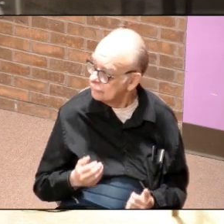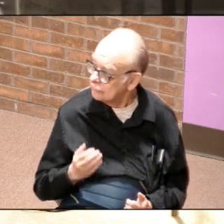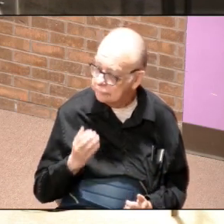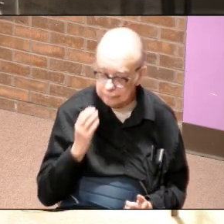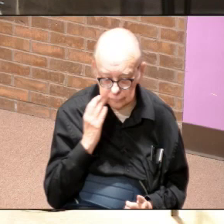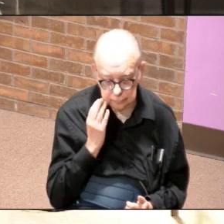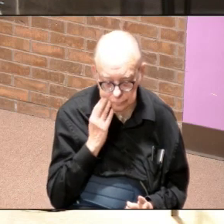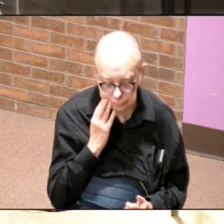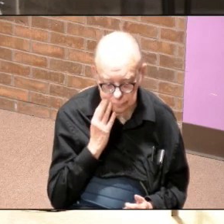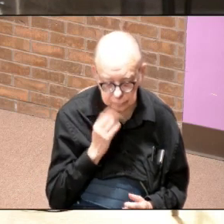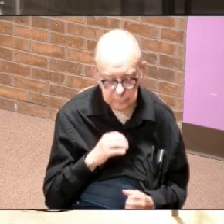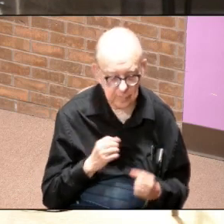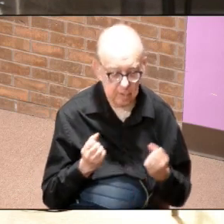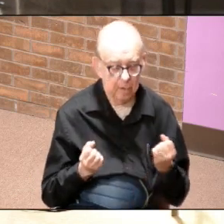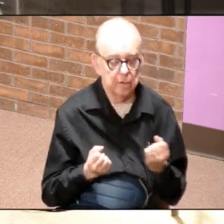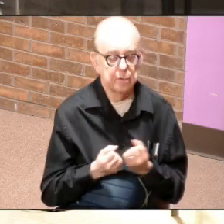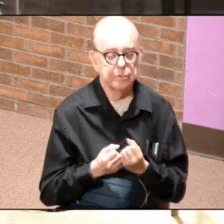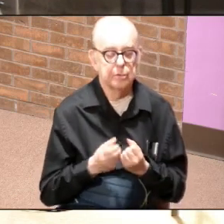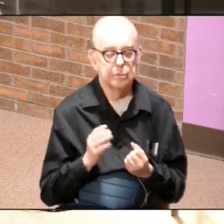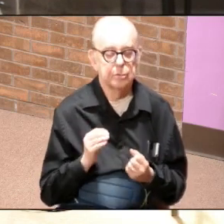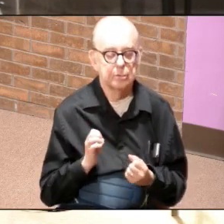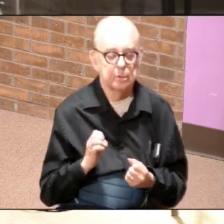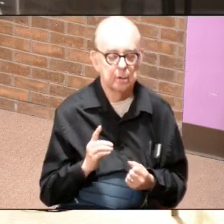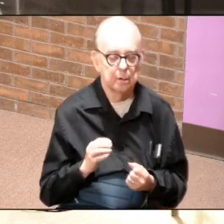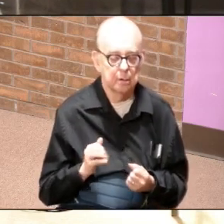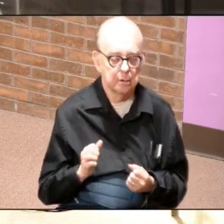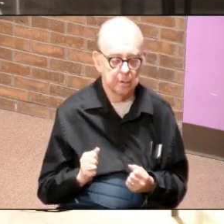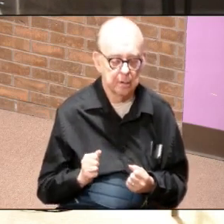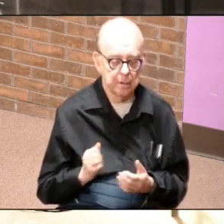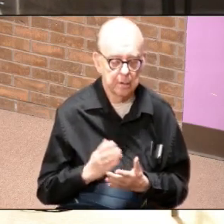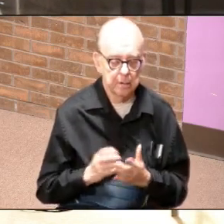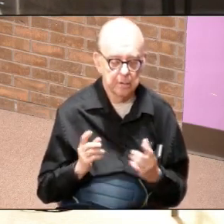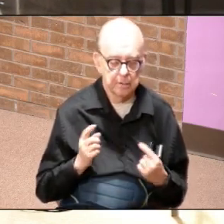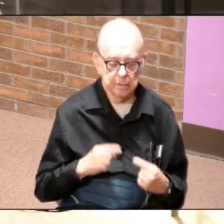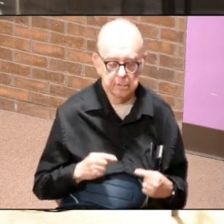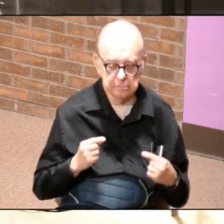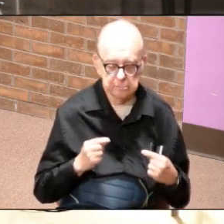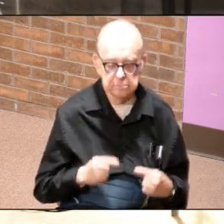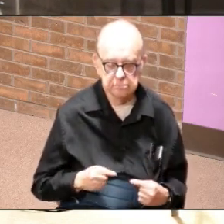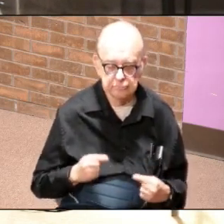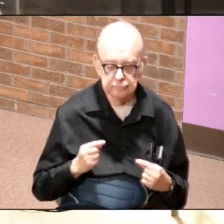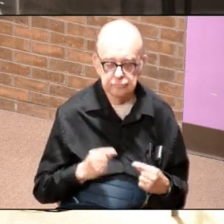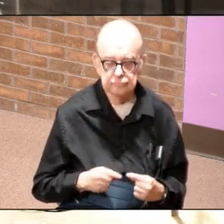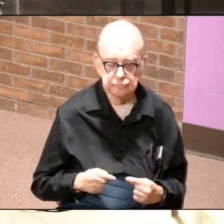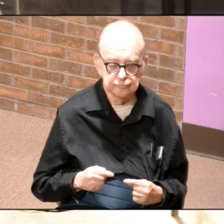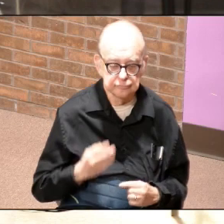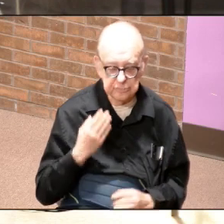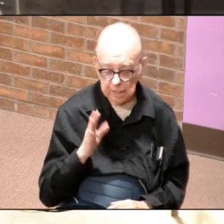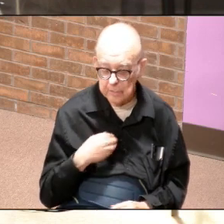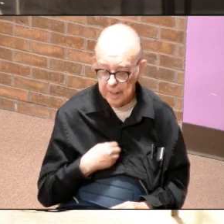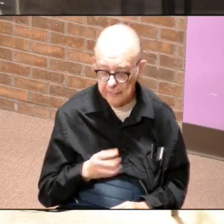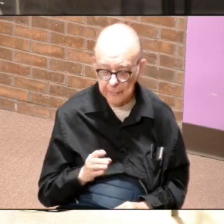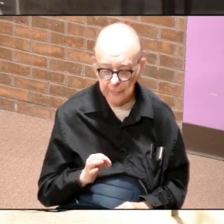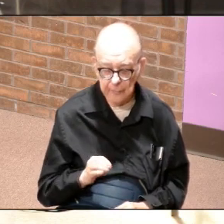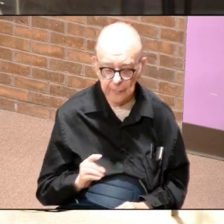You look on social media, and somebody's struggling. They don't have food.